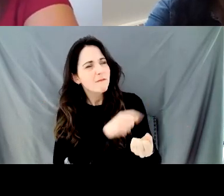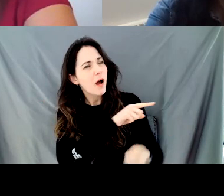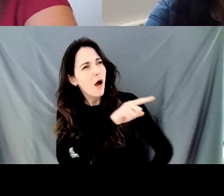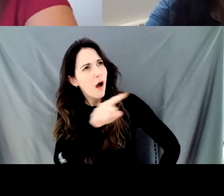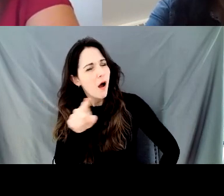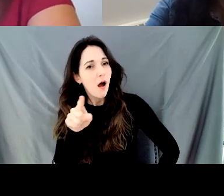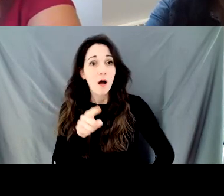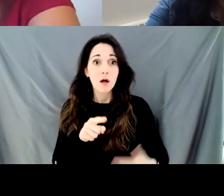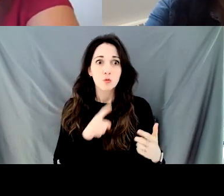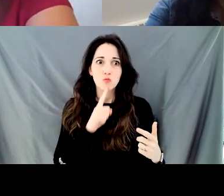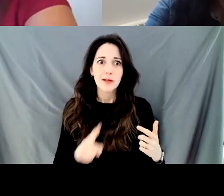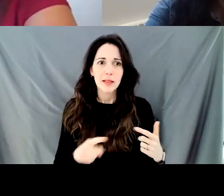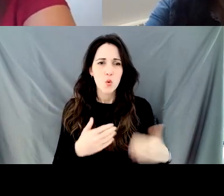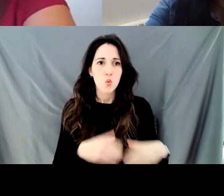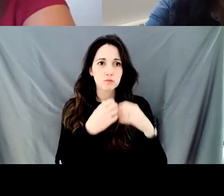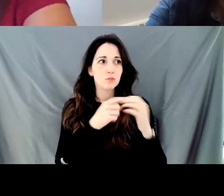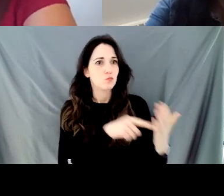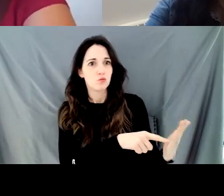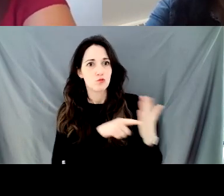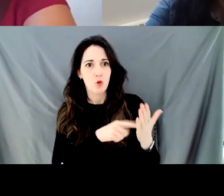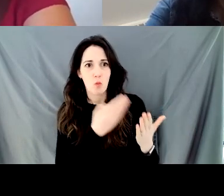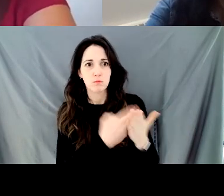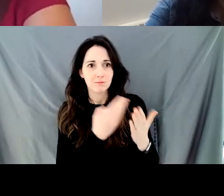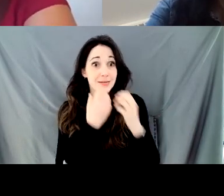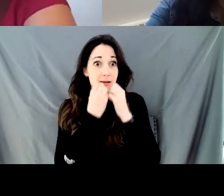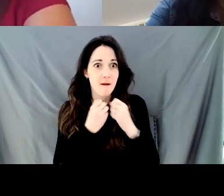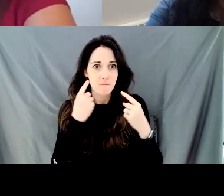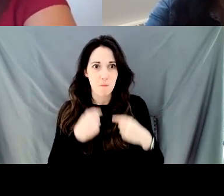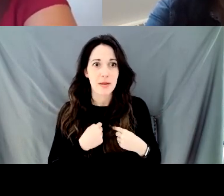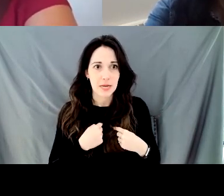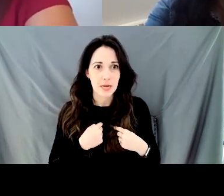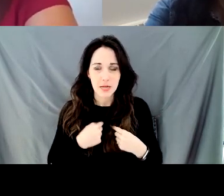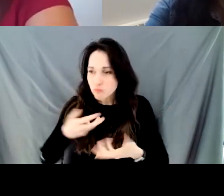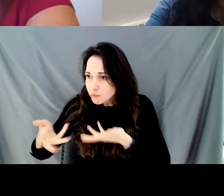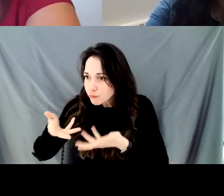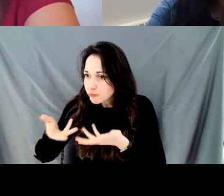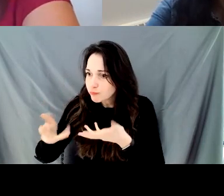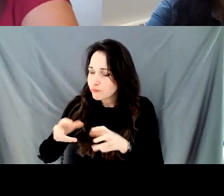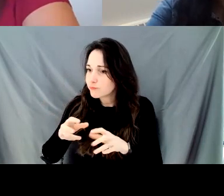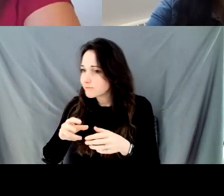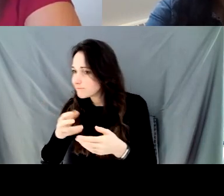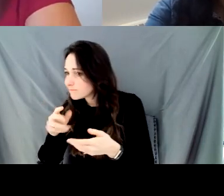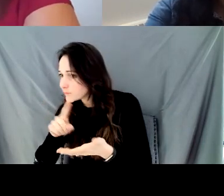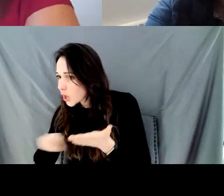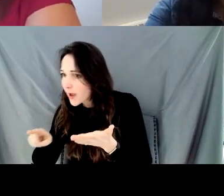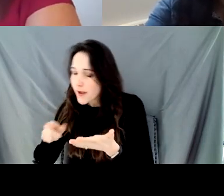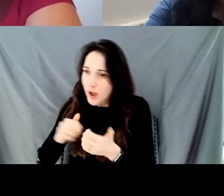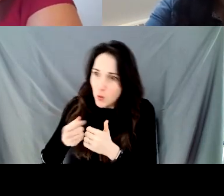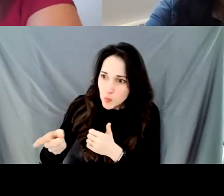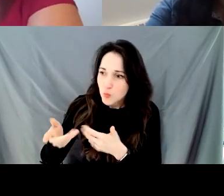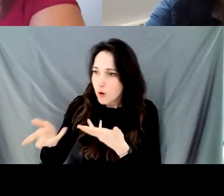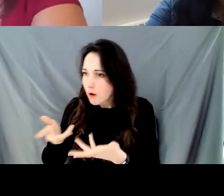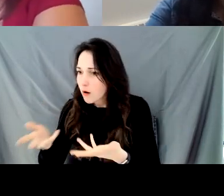person. And in the background, they were vulnerable enough with me to share that it didn't always feel super good in